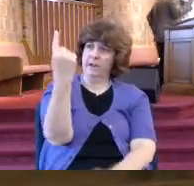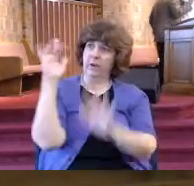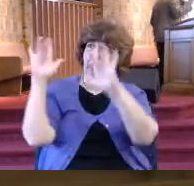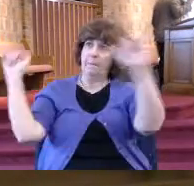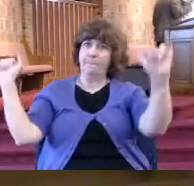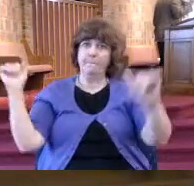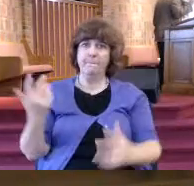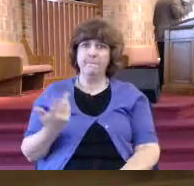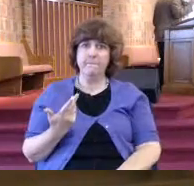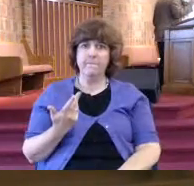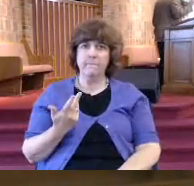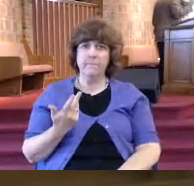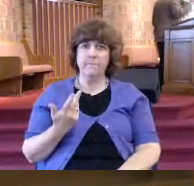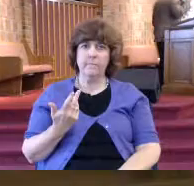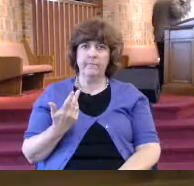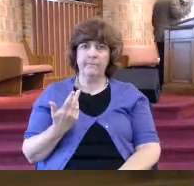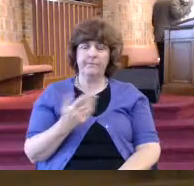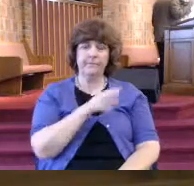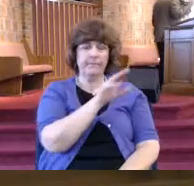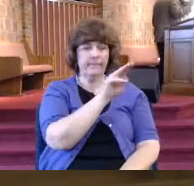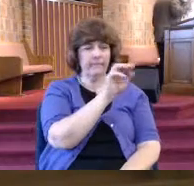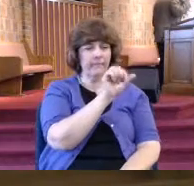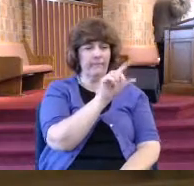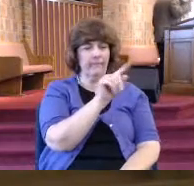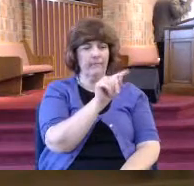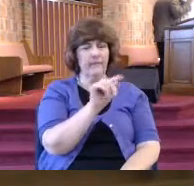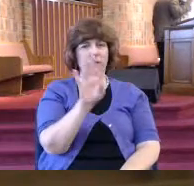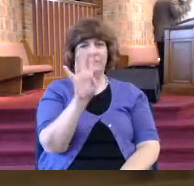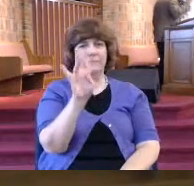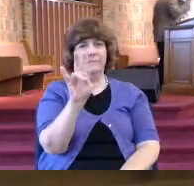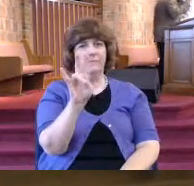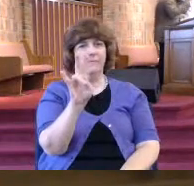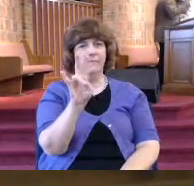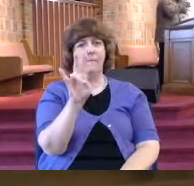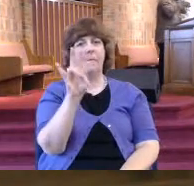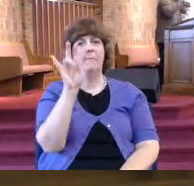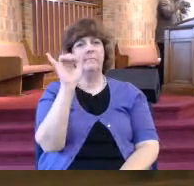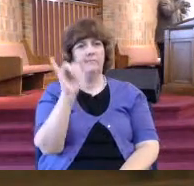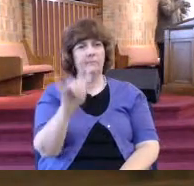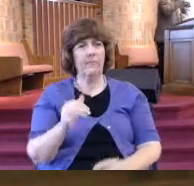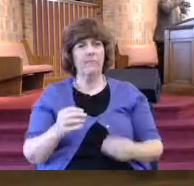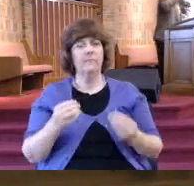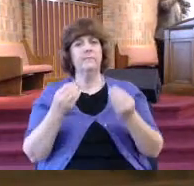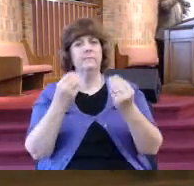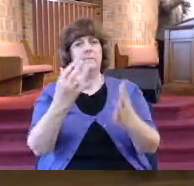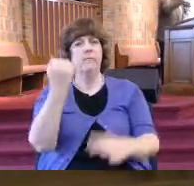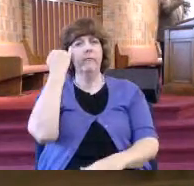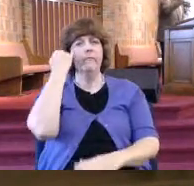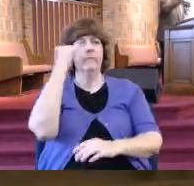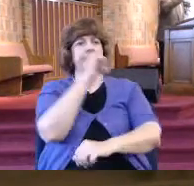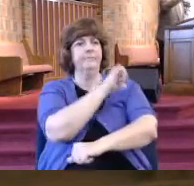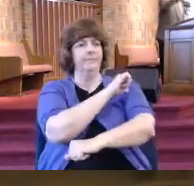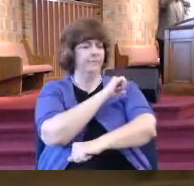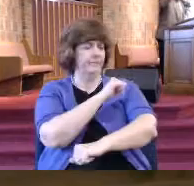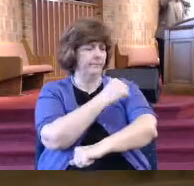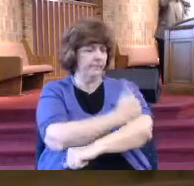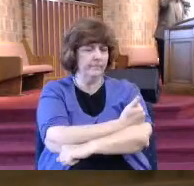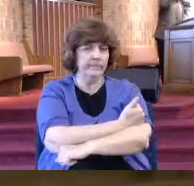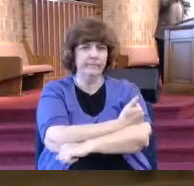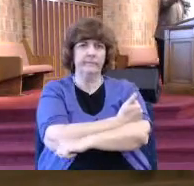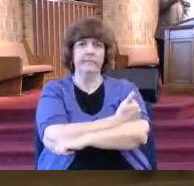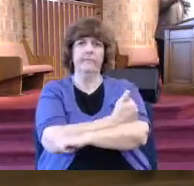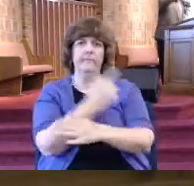Matthew chapter 17 provides an insight into the concept of authority that God had given